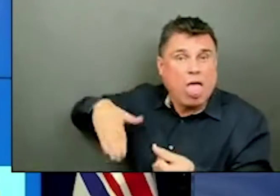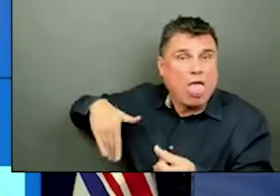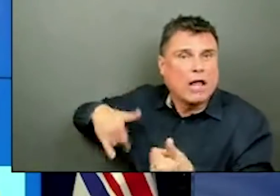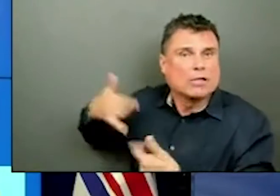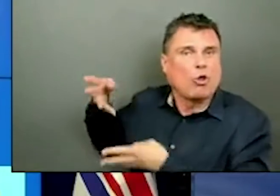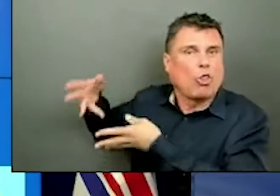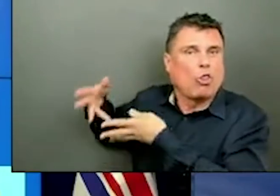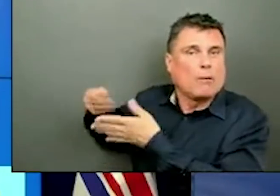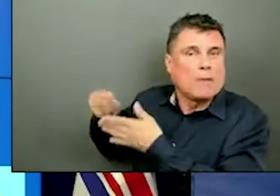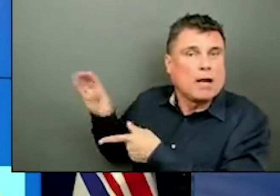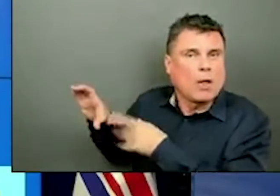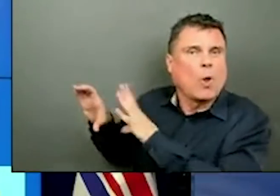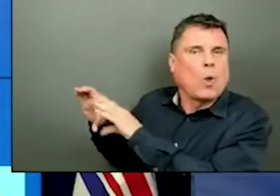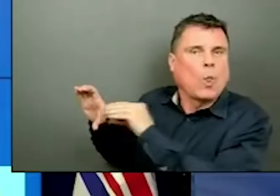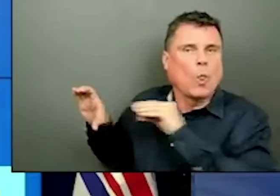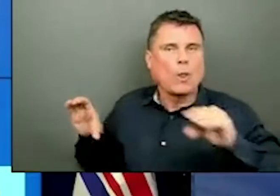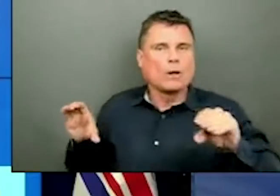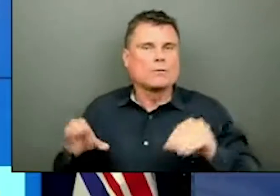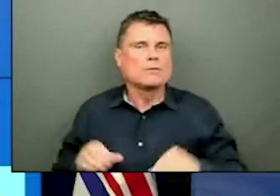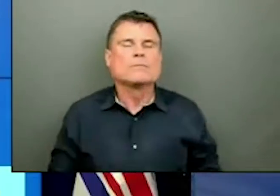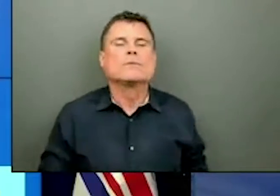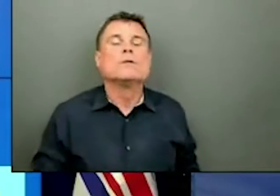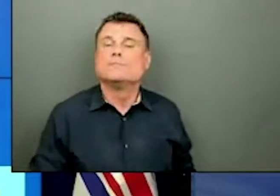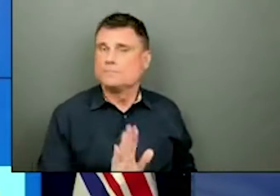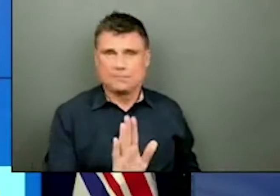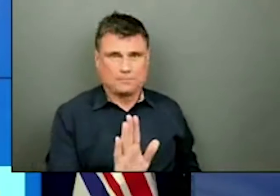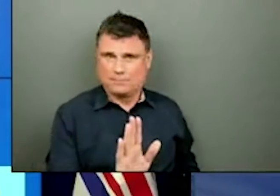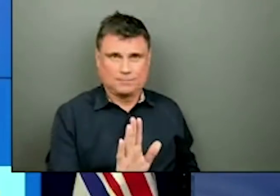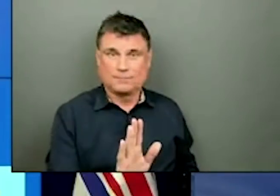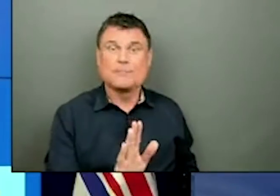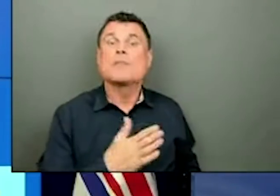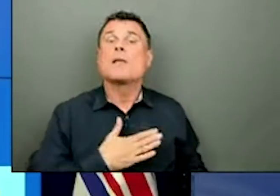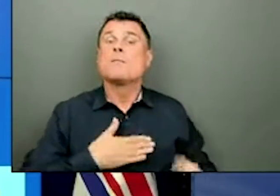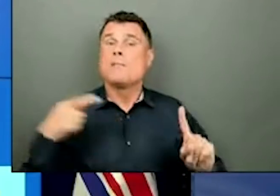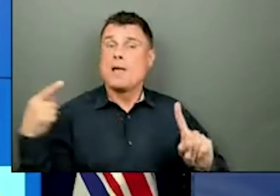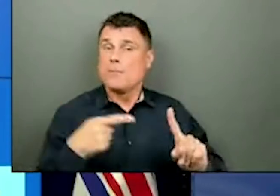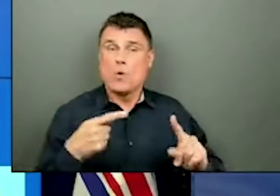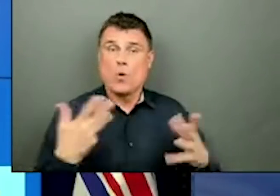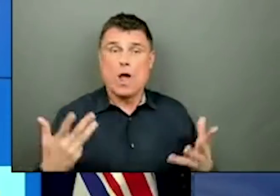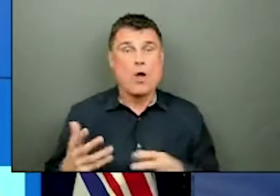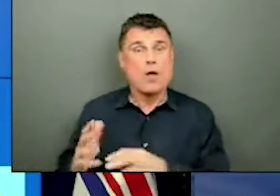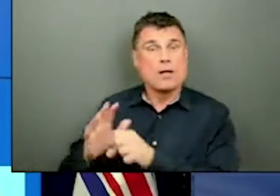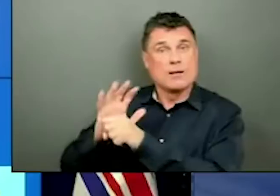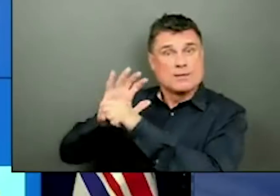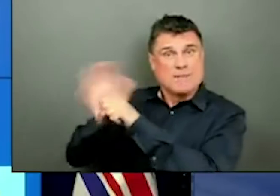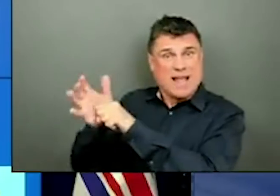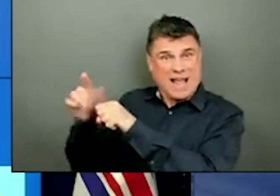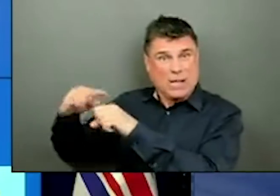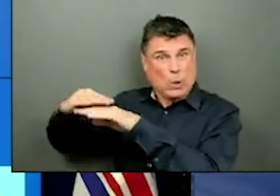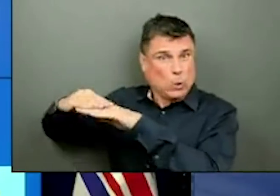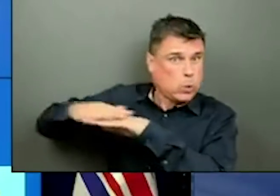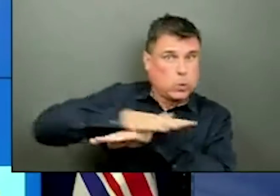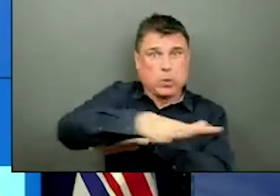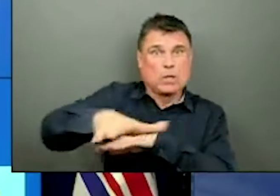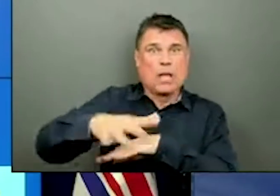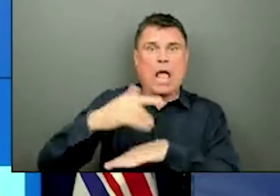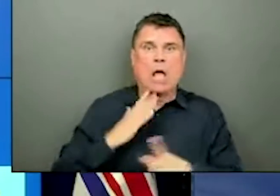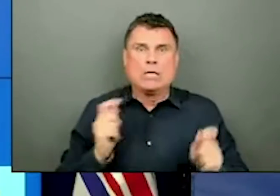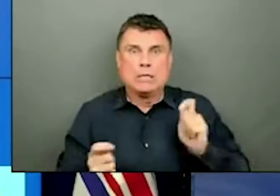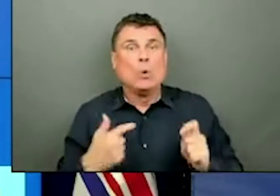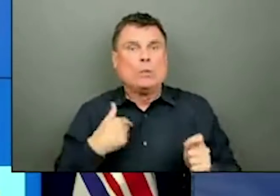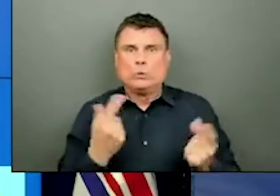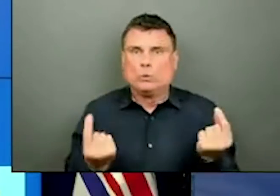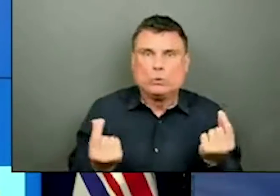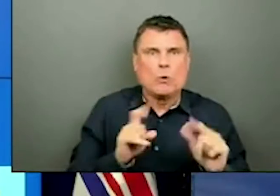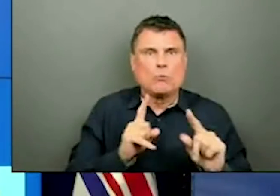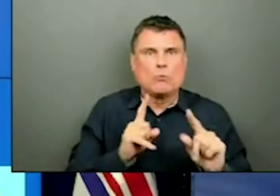yourself. I would say, Rob, that the pandemic has been changing, and so has been our response. From the beginning, where the